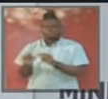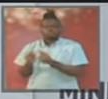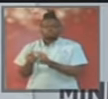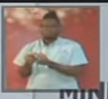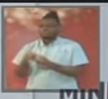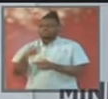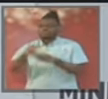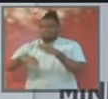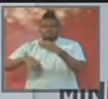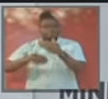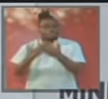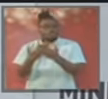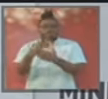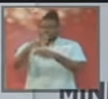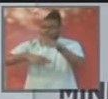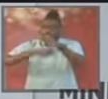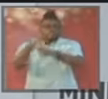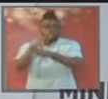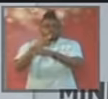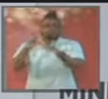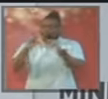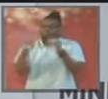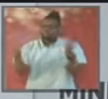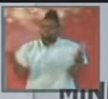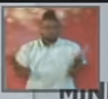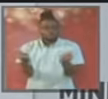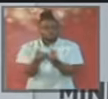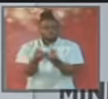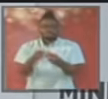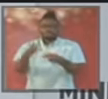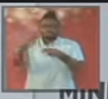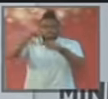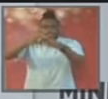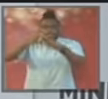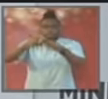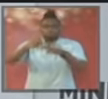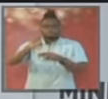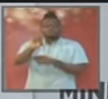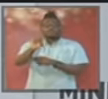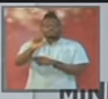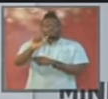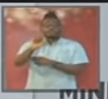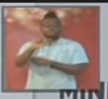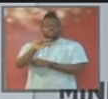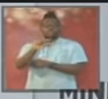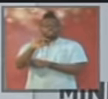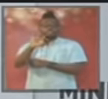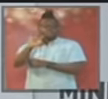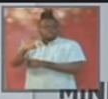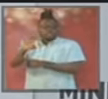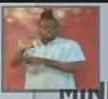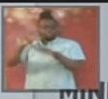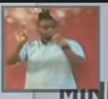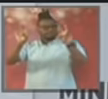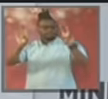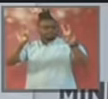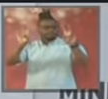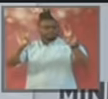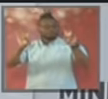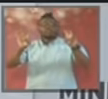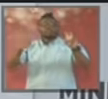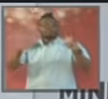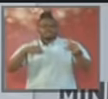group, a scientific group called SAGE, who have been putting together these priority groups and a